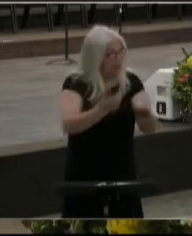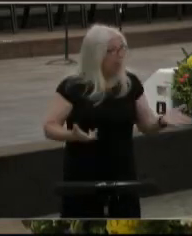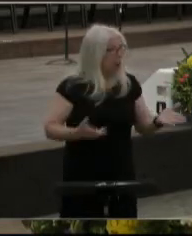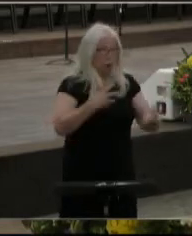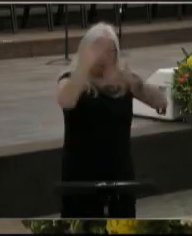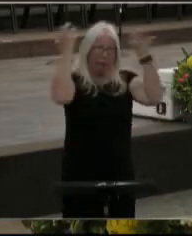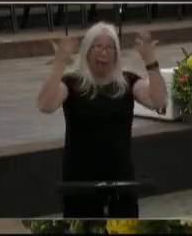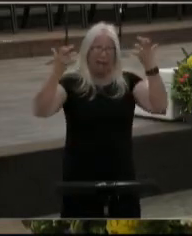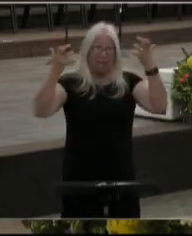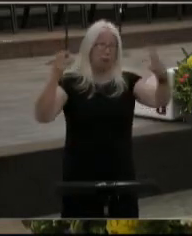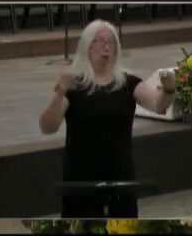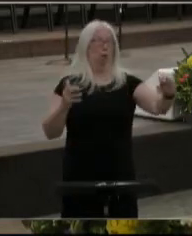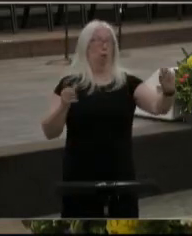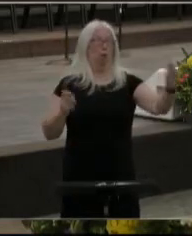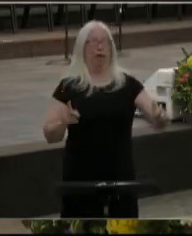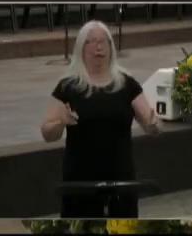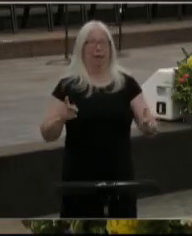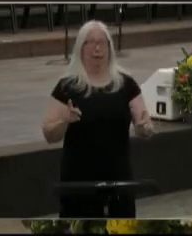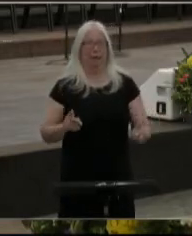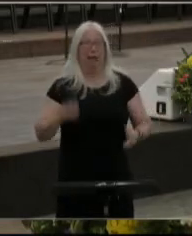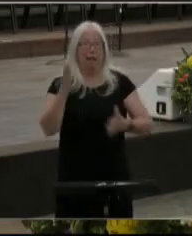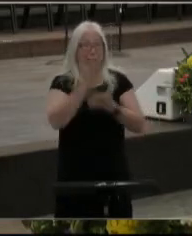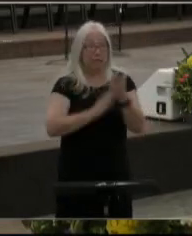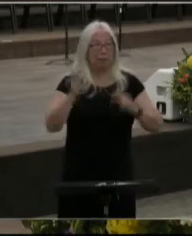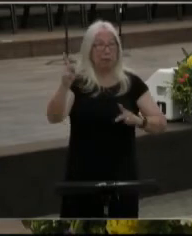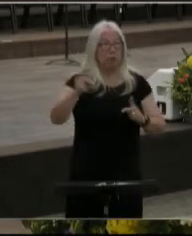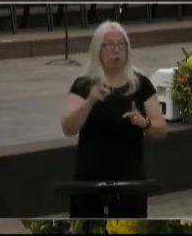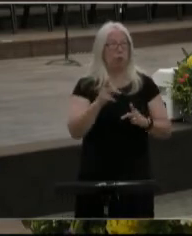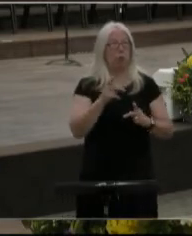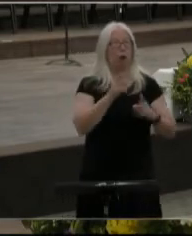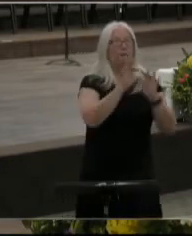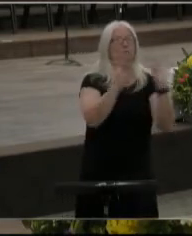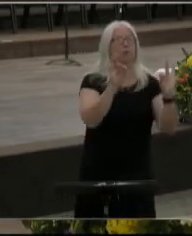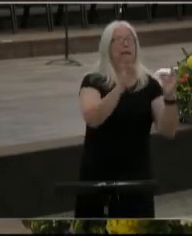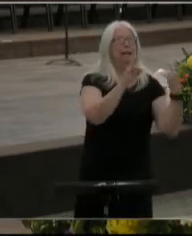you going to get mad? All right, here goes. Some of y'all are freeloaders.